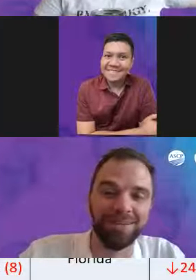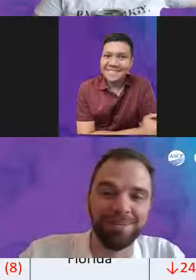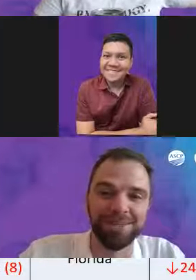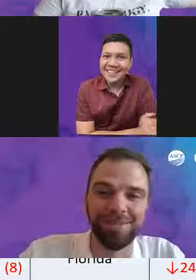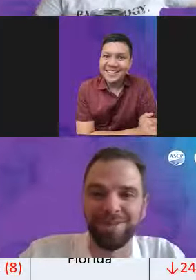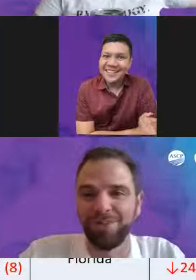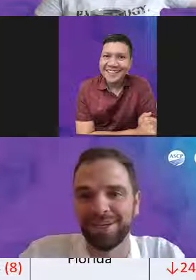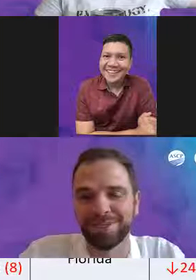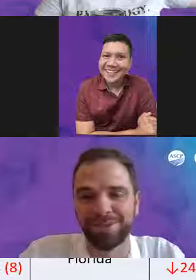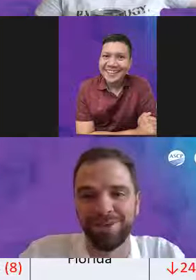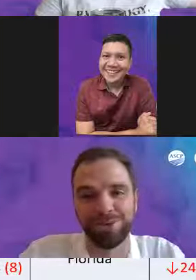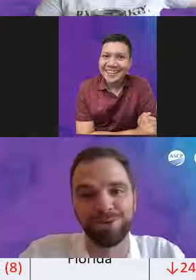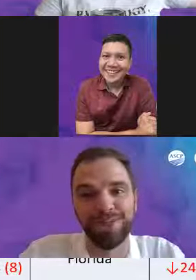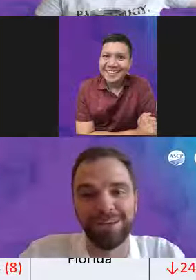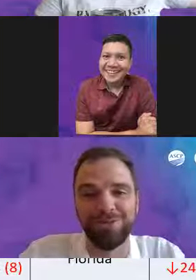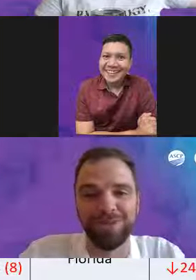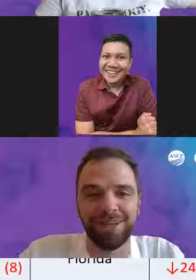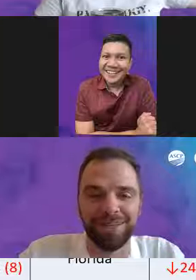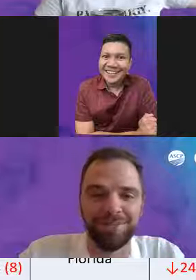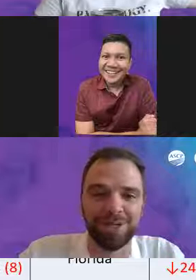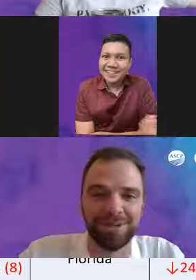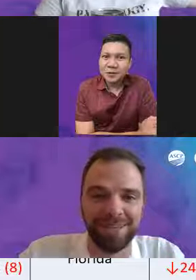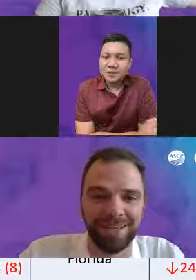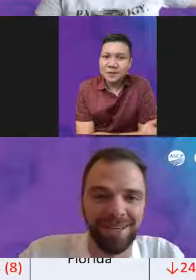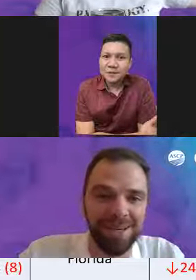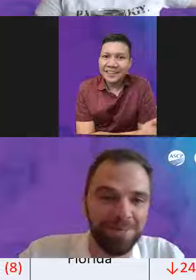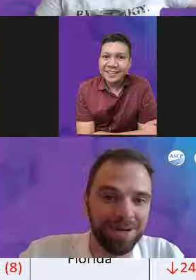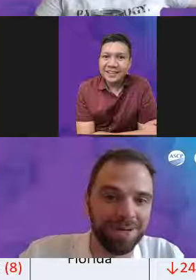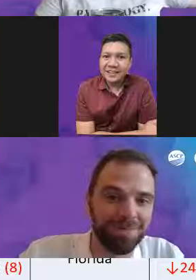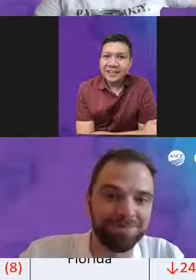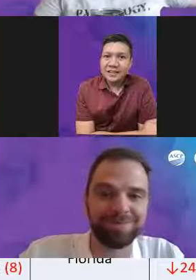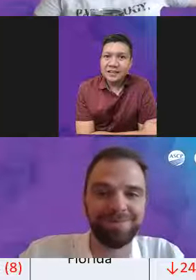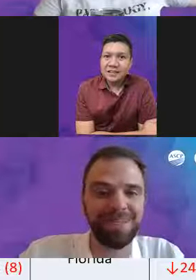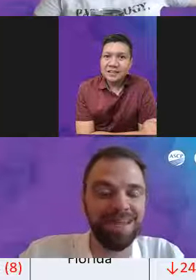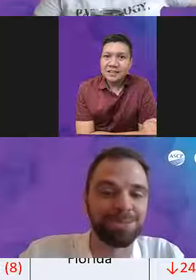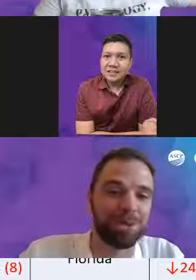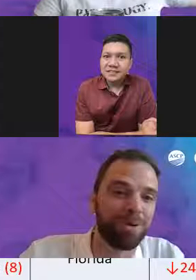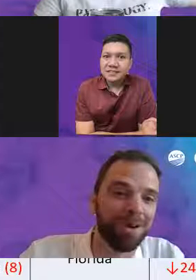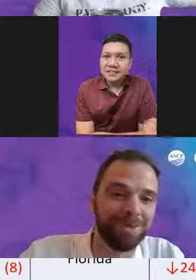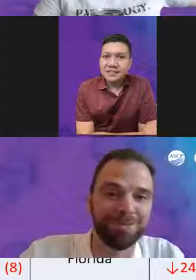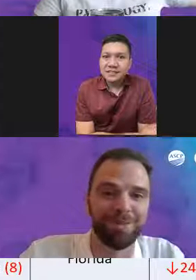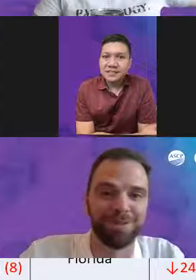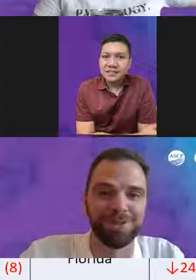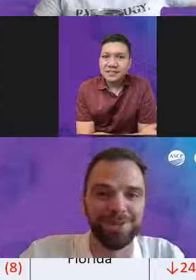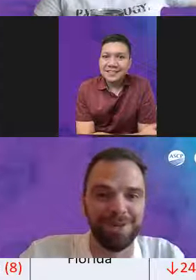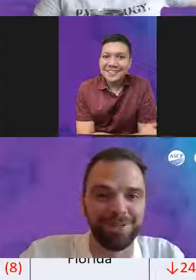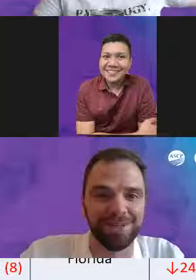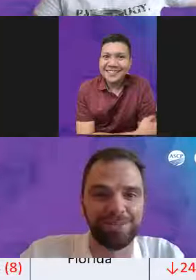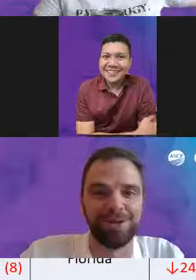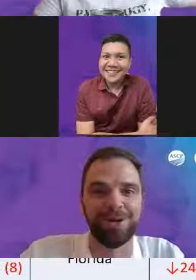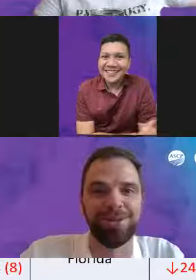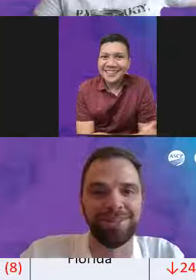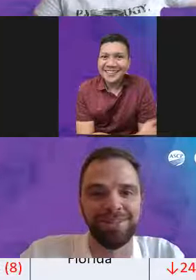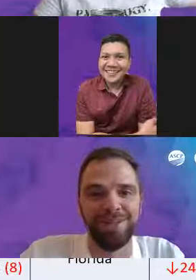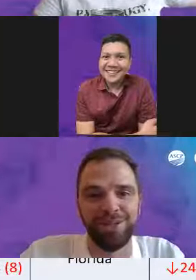I'm pretty good with my lymphoblasts. So those are a line. I feel good about that. But I am so proud of my friend Marissa James